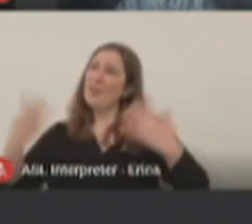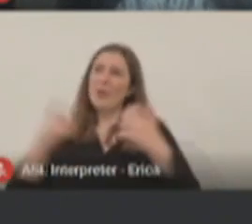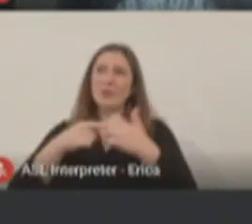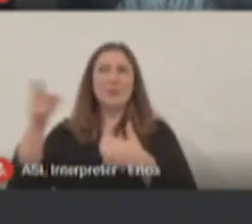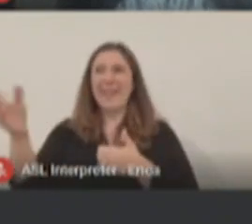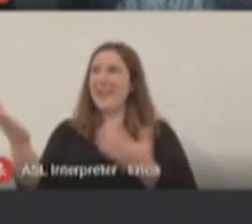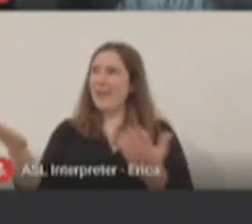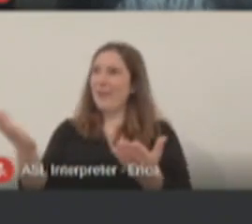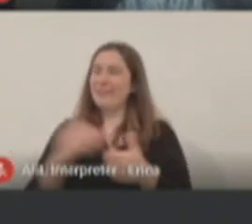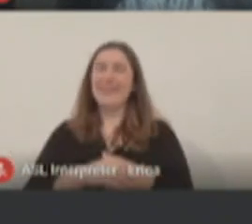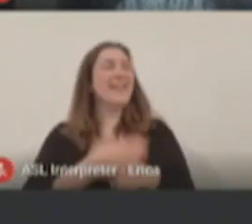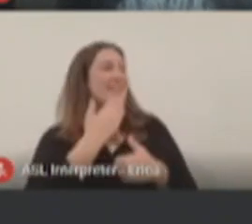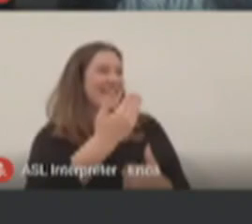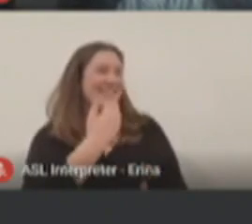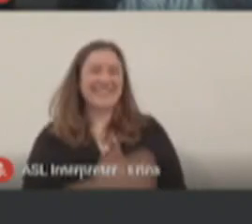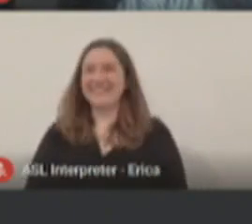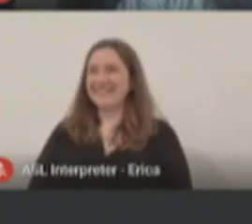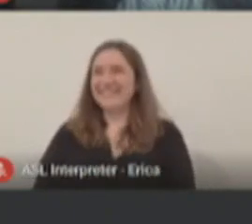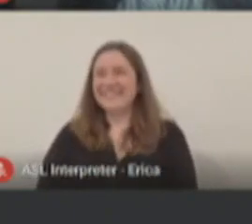Thanks.